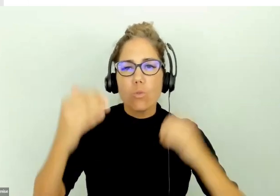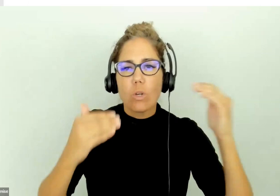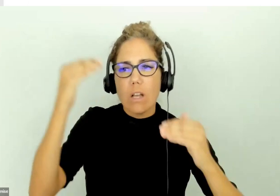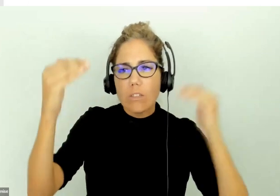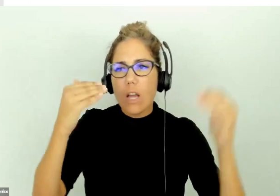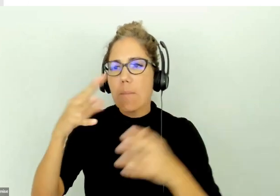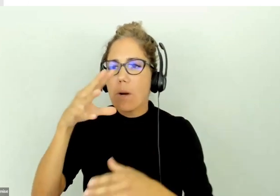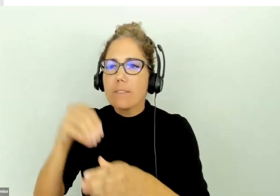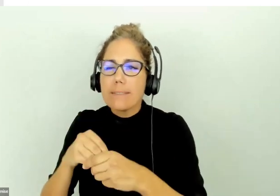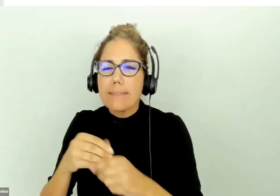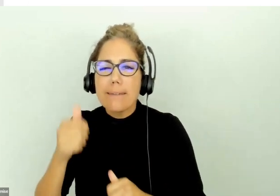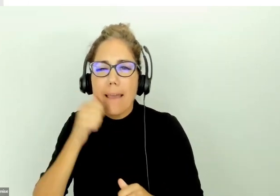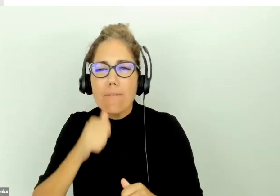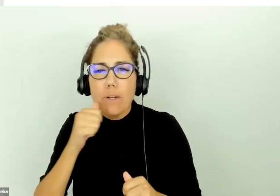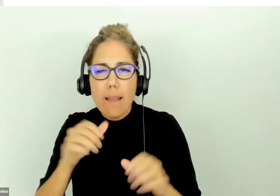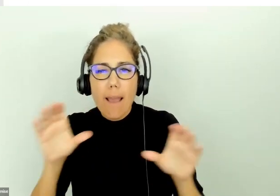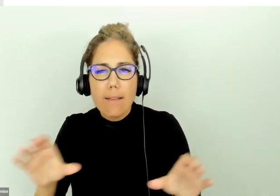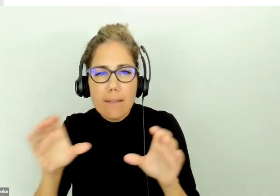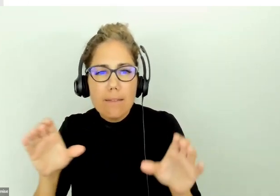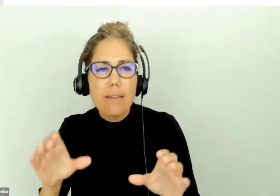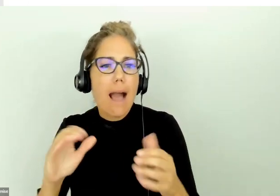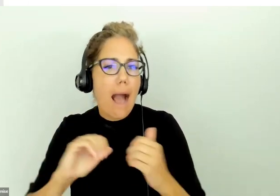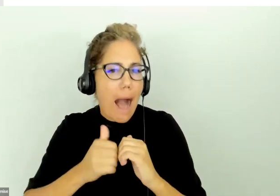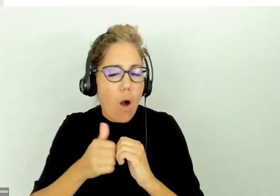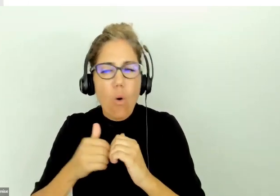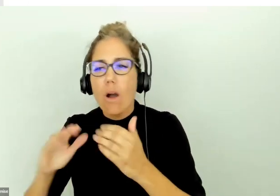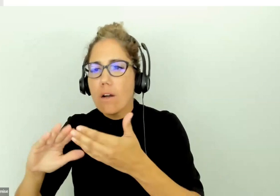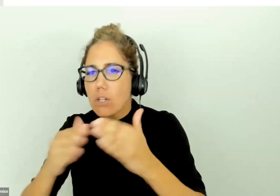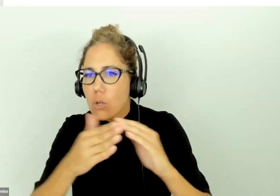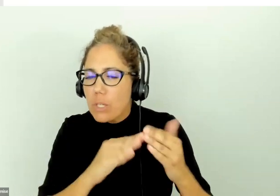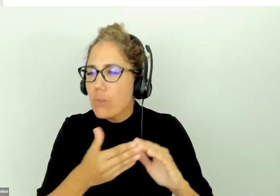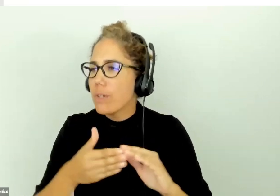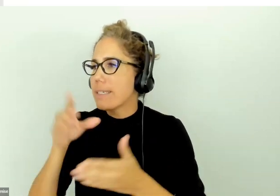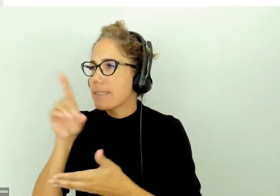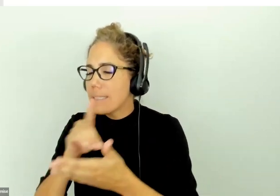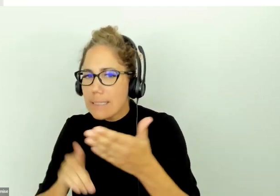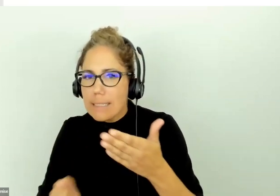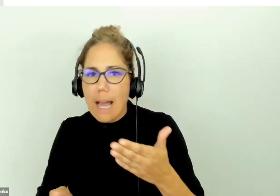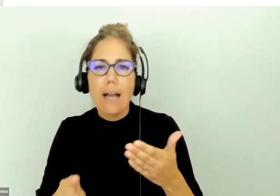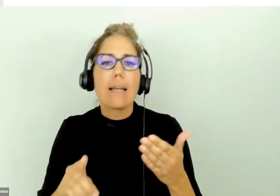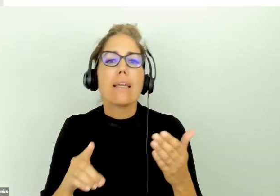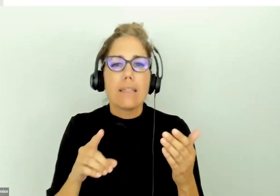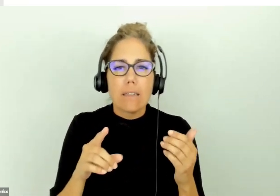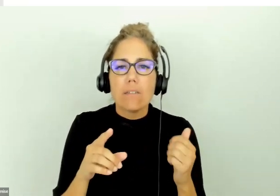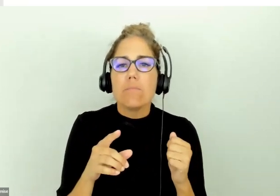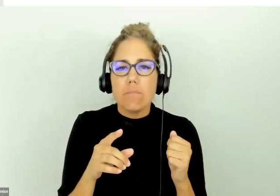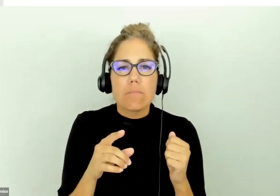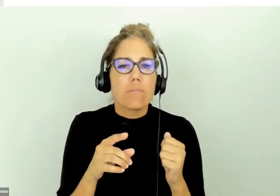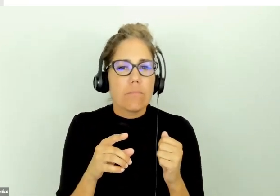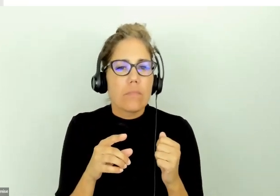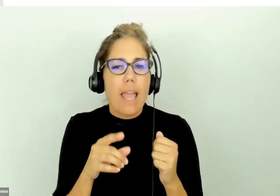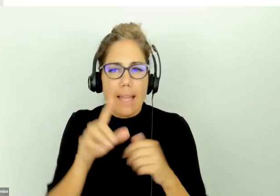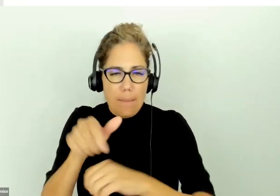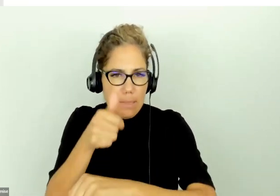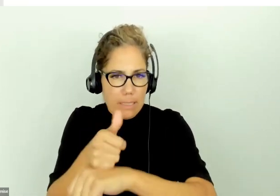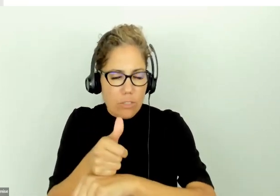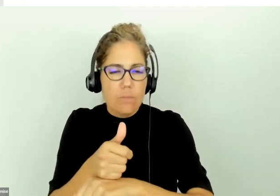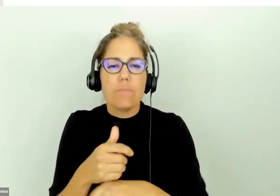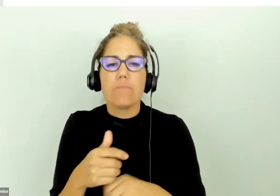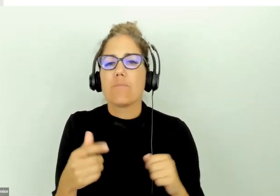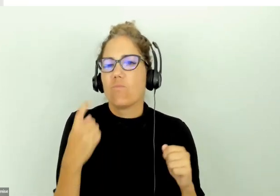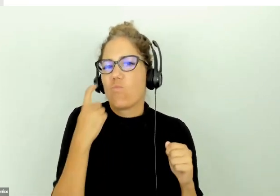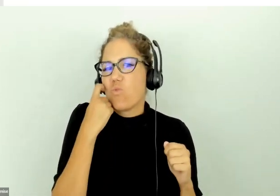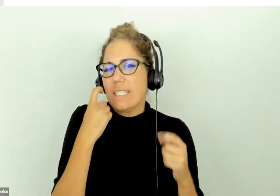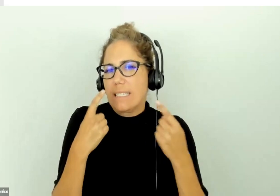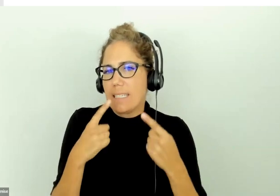participating in everyday activities through community-engaged design and implementation. And one recent